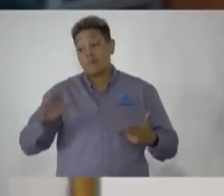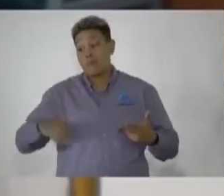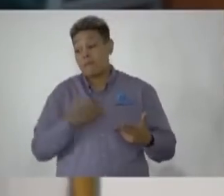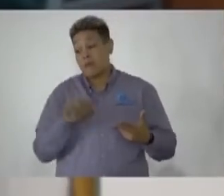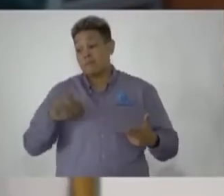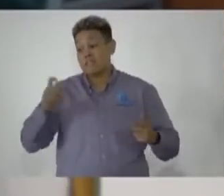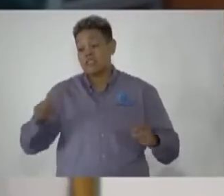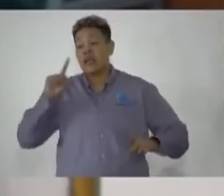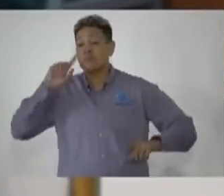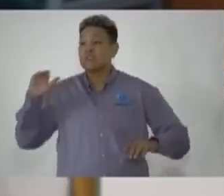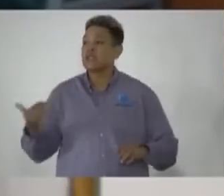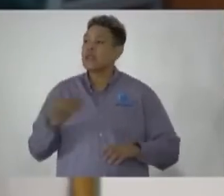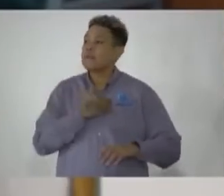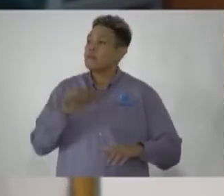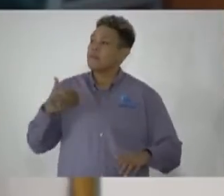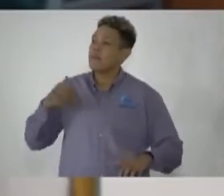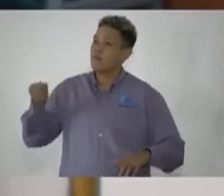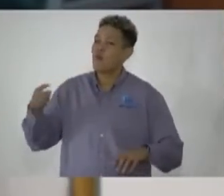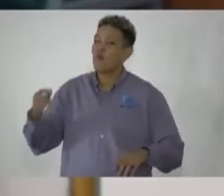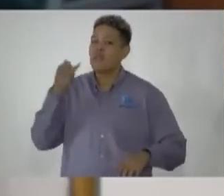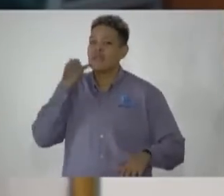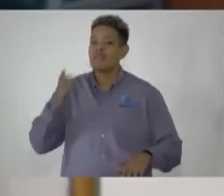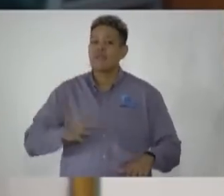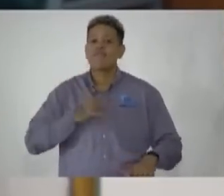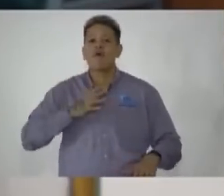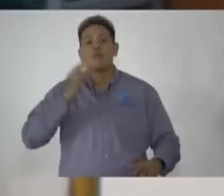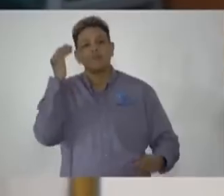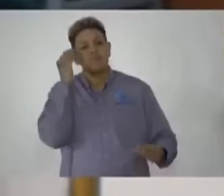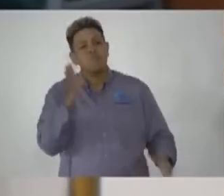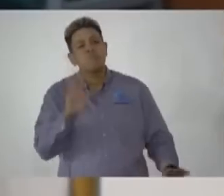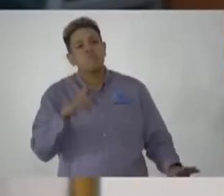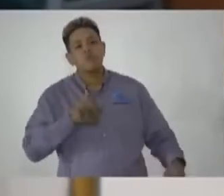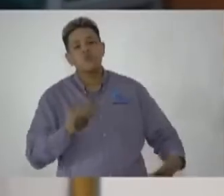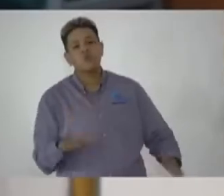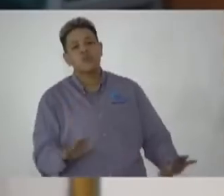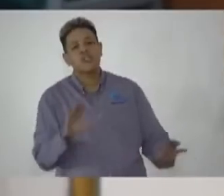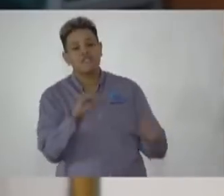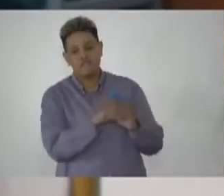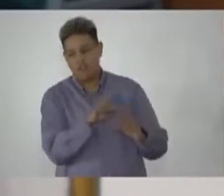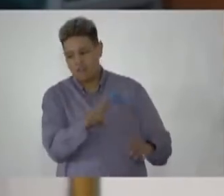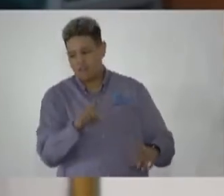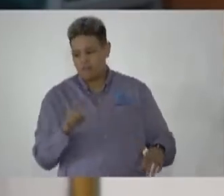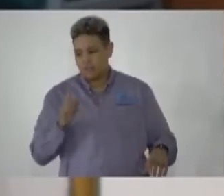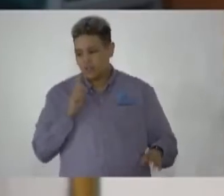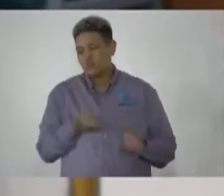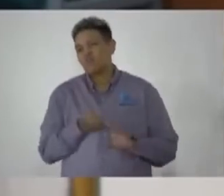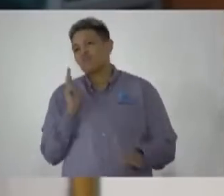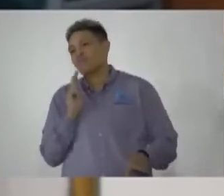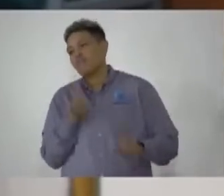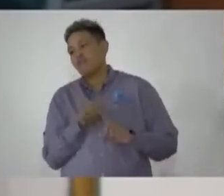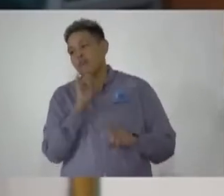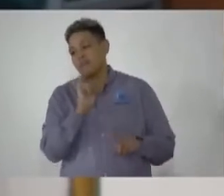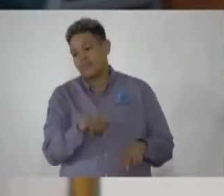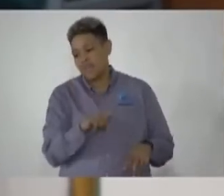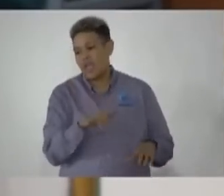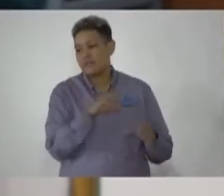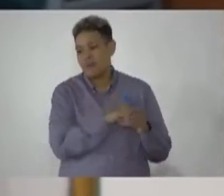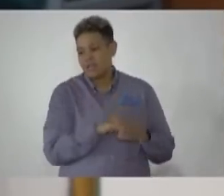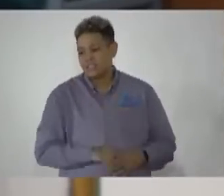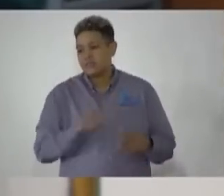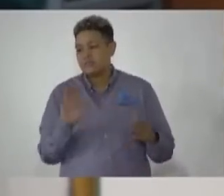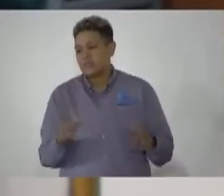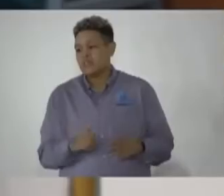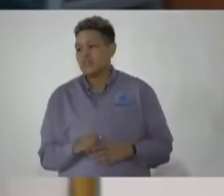shall be deemed members unless they formally communicate a decision to the chairman to opt out of caucus